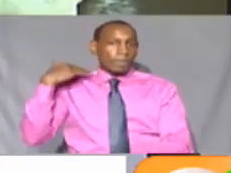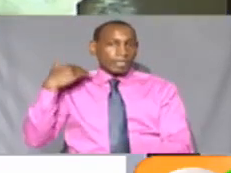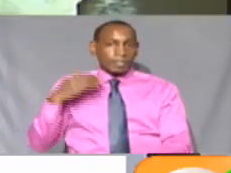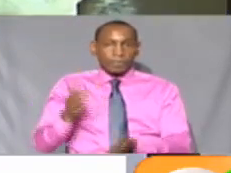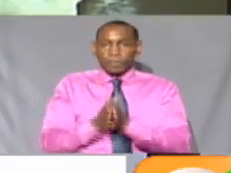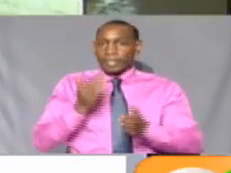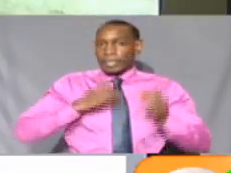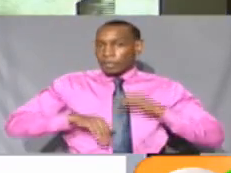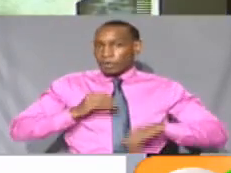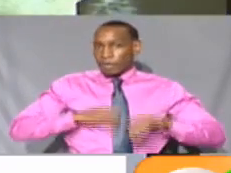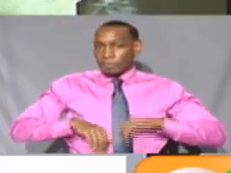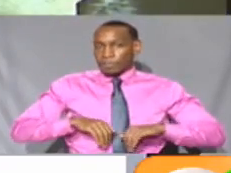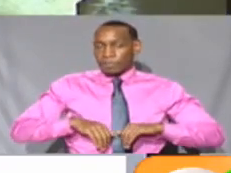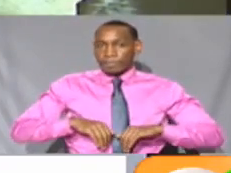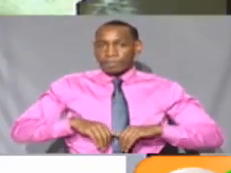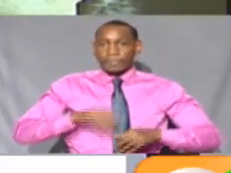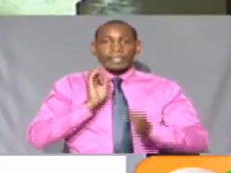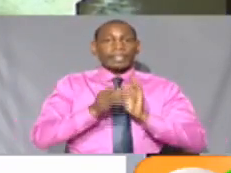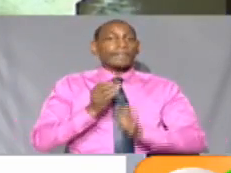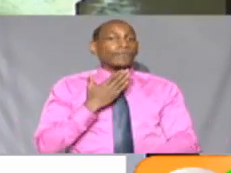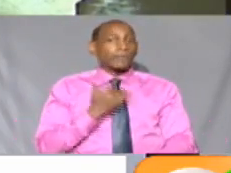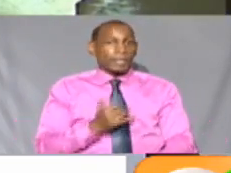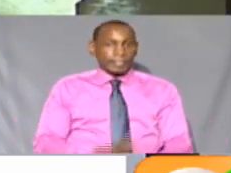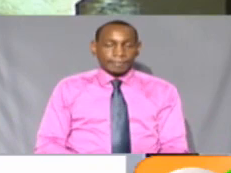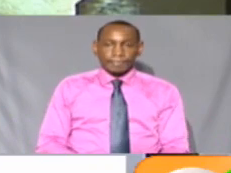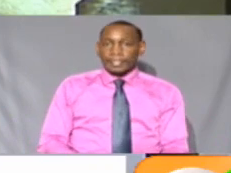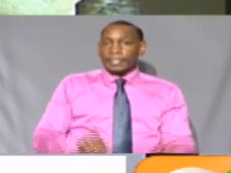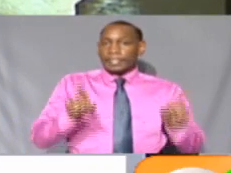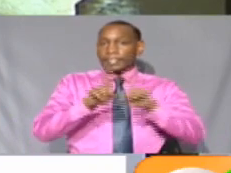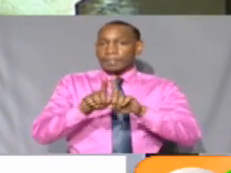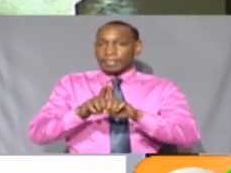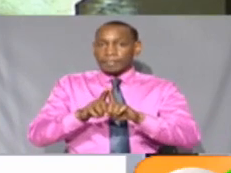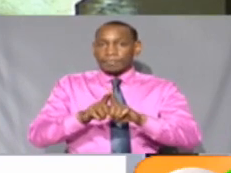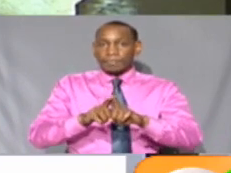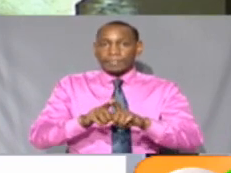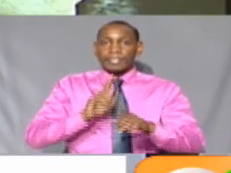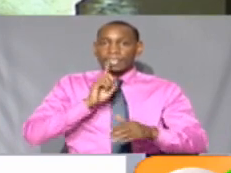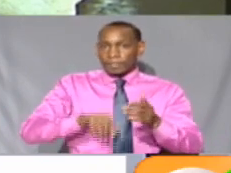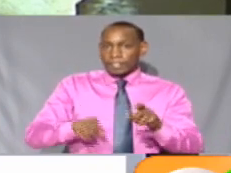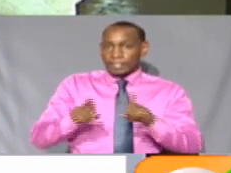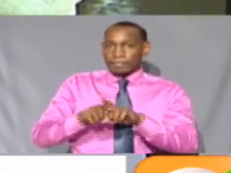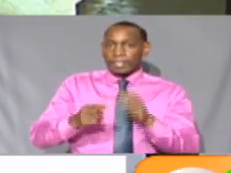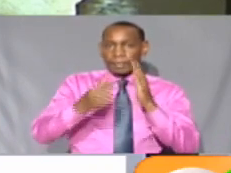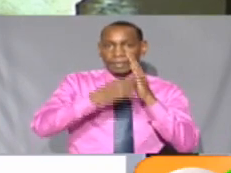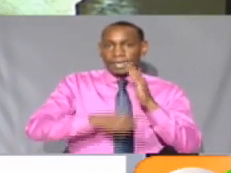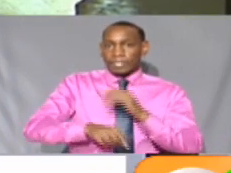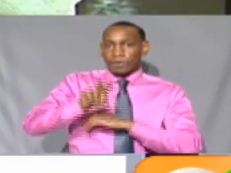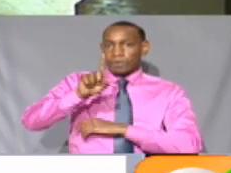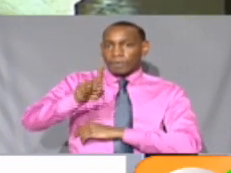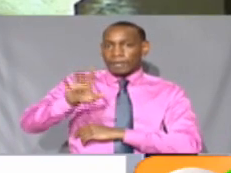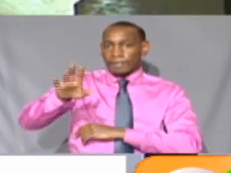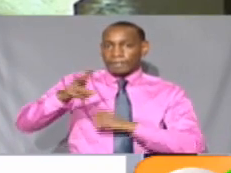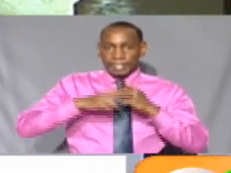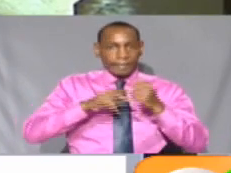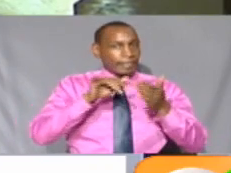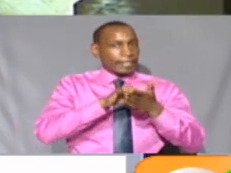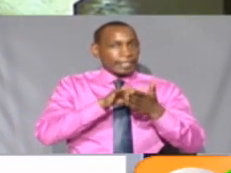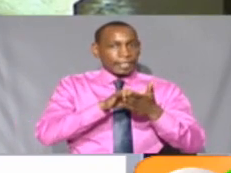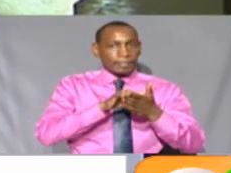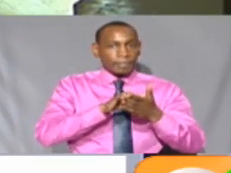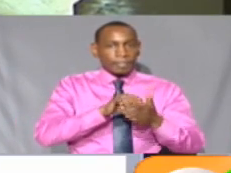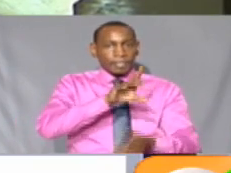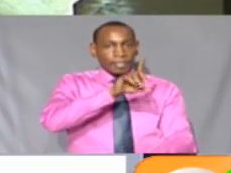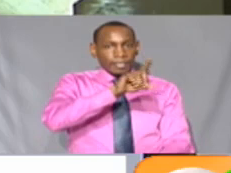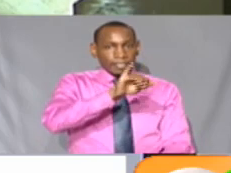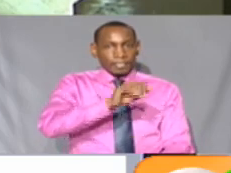or corruption, if you like. And it also says, just like we saw in Article 157, that they can